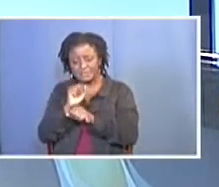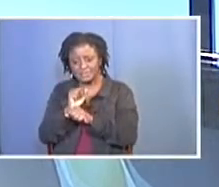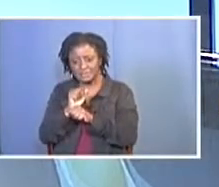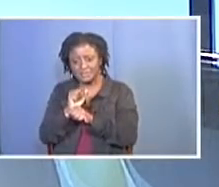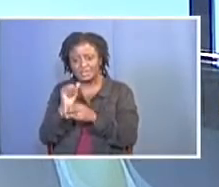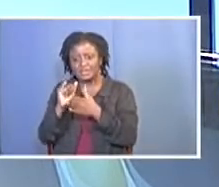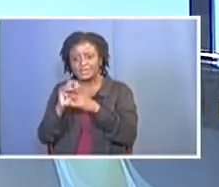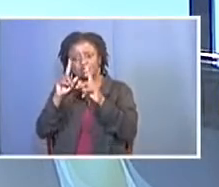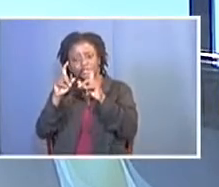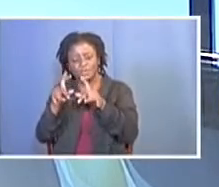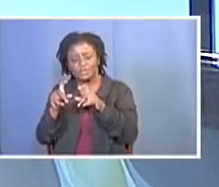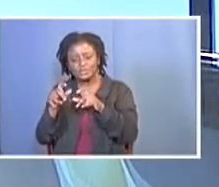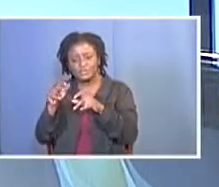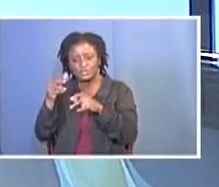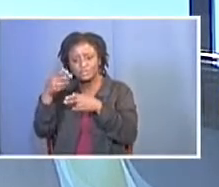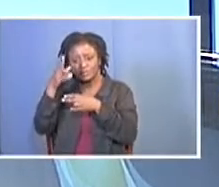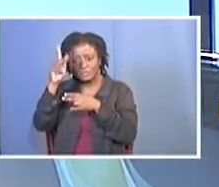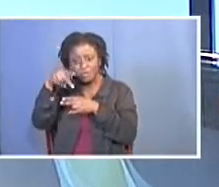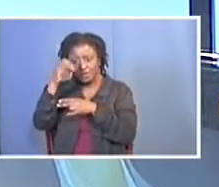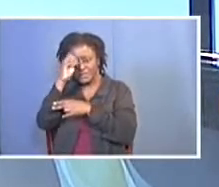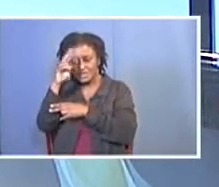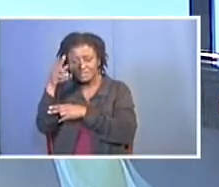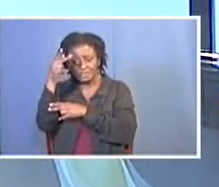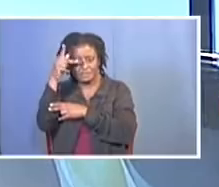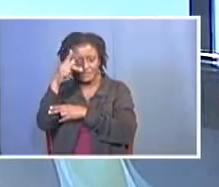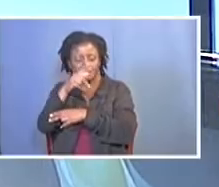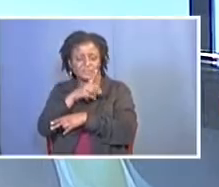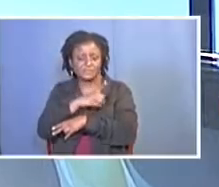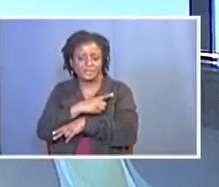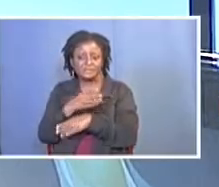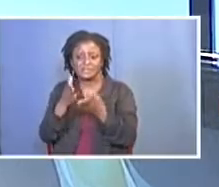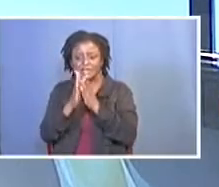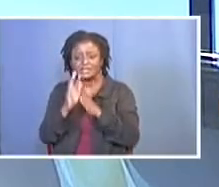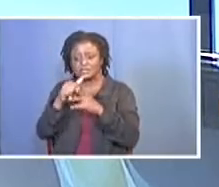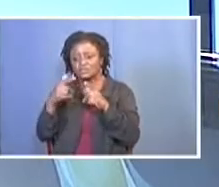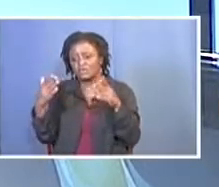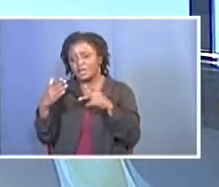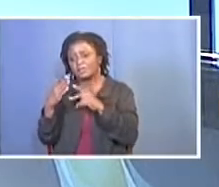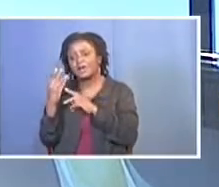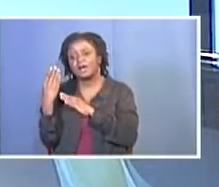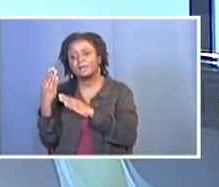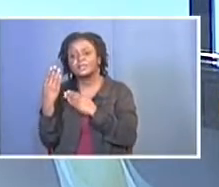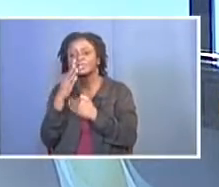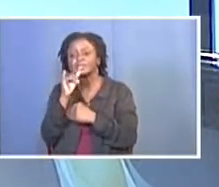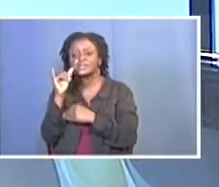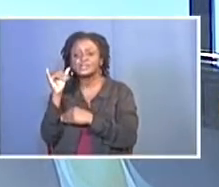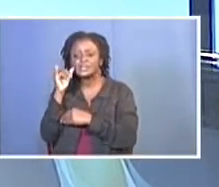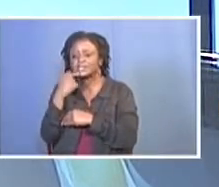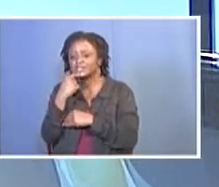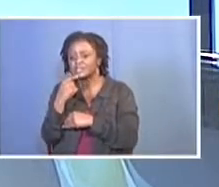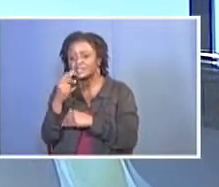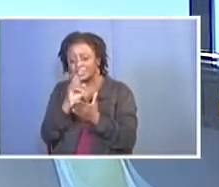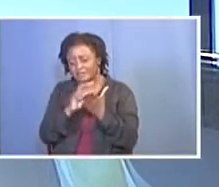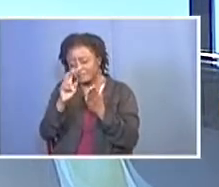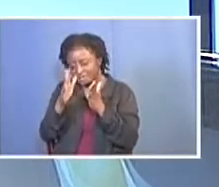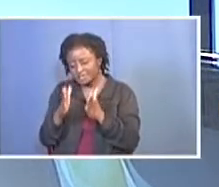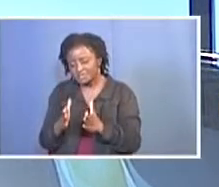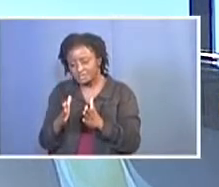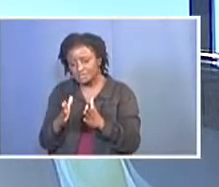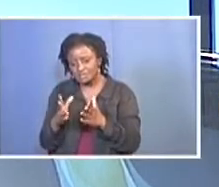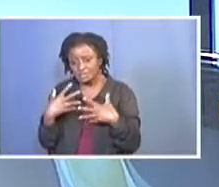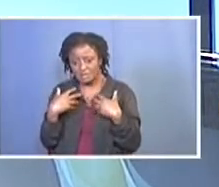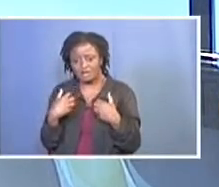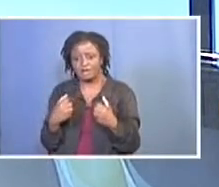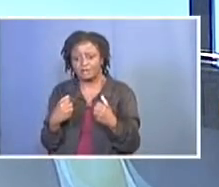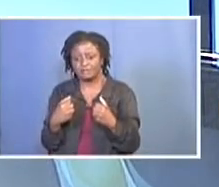the Honorable Philip Davis raised while in Grand Bahama yesterday, in the process acknowledging that investor confidence there has